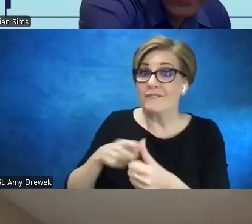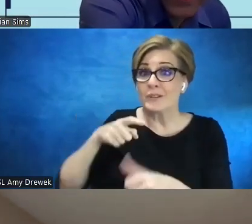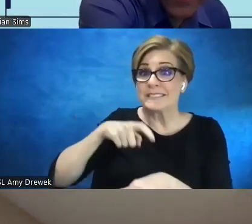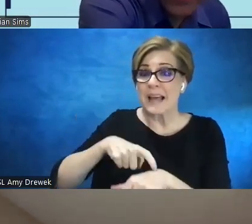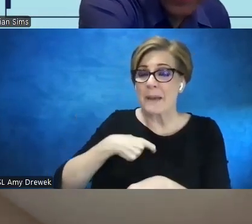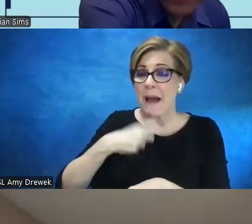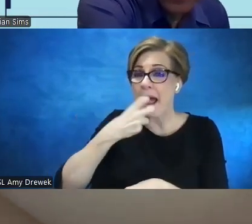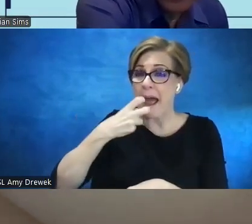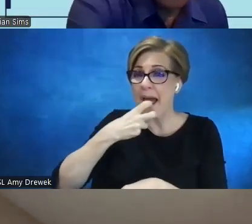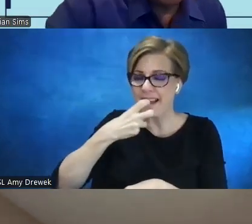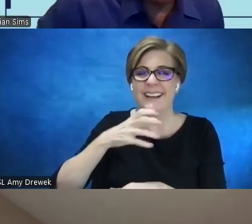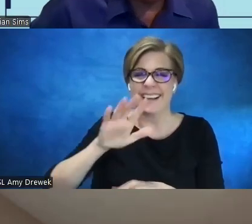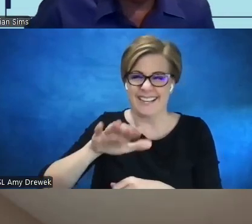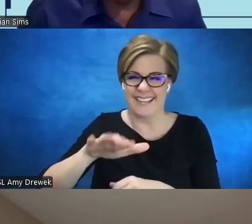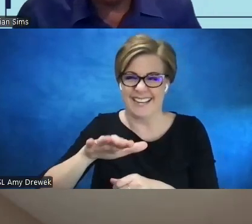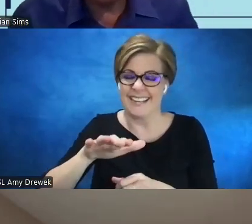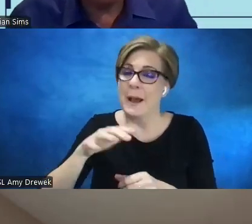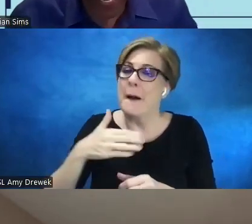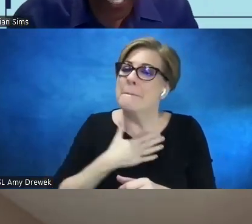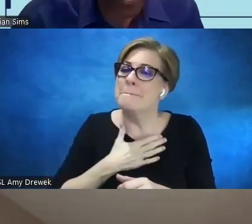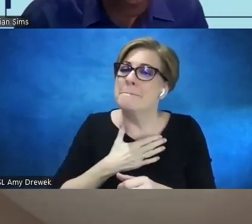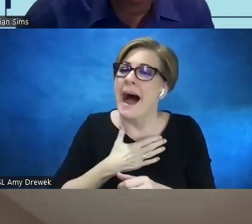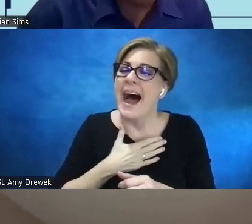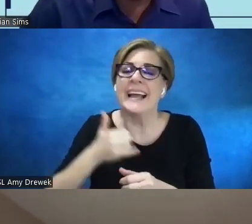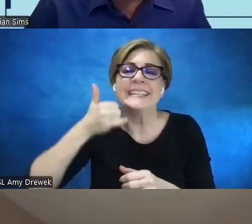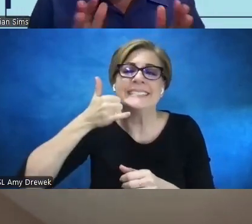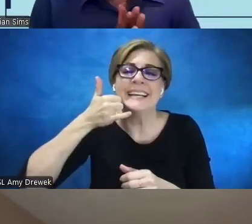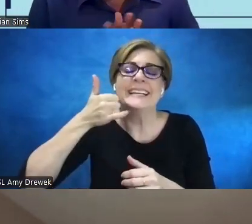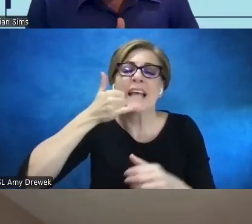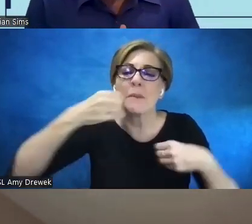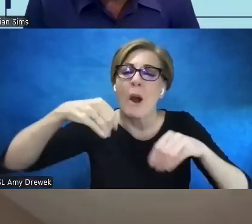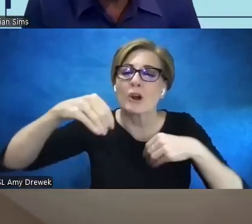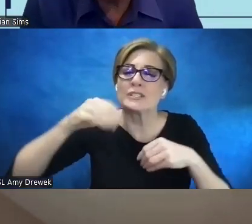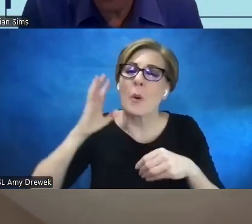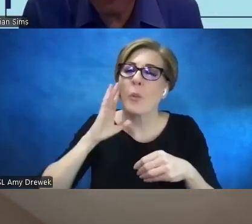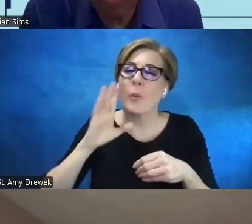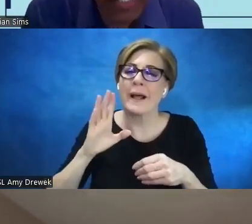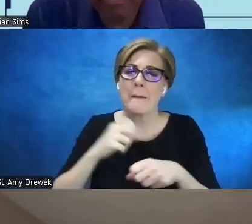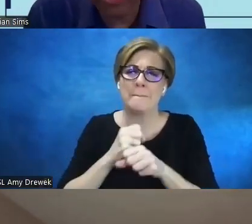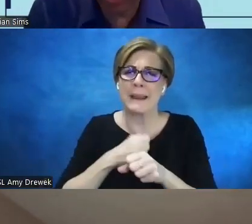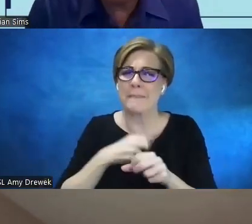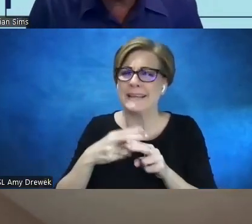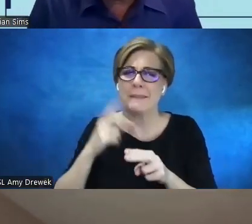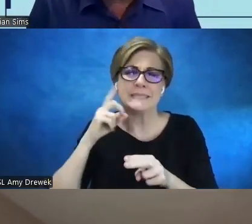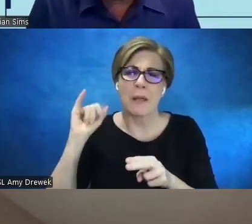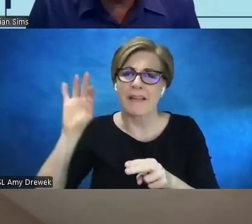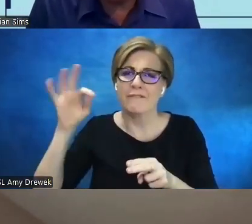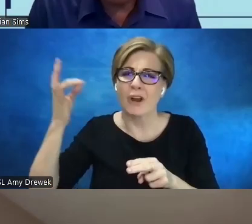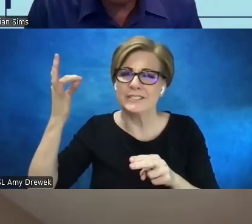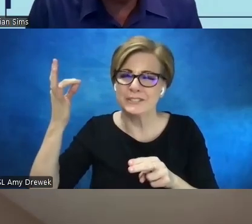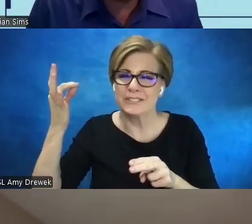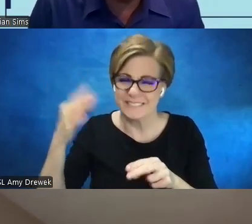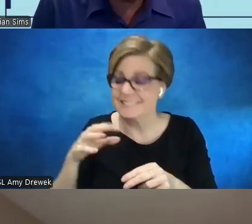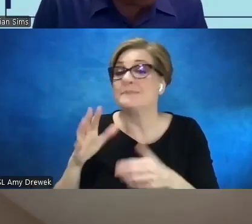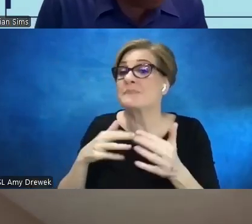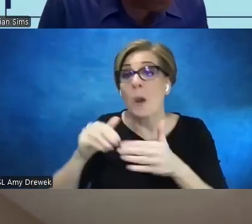it's a telemarketer when they pronounce it Grumet. Grumet? Okay. Well, I just welcome to the Crisis Jam #1.